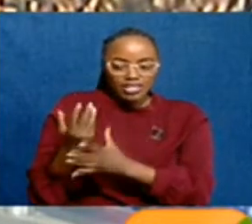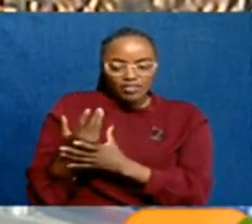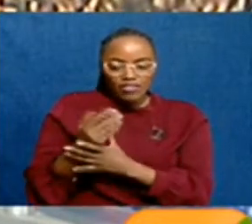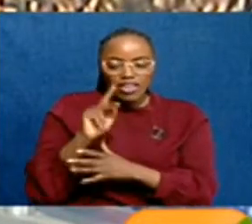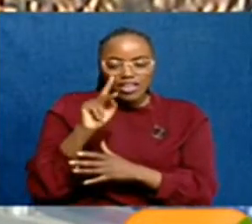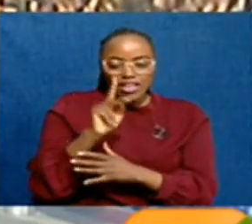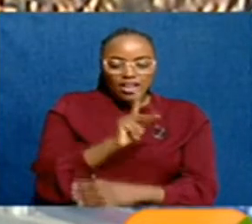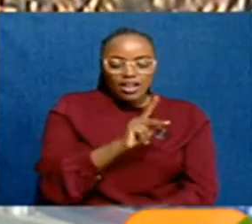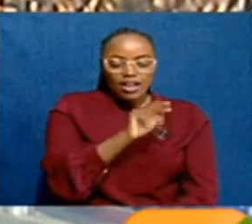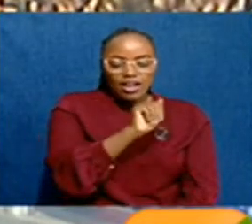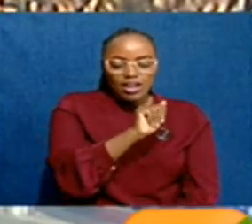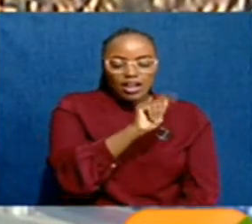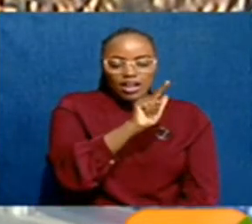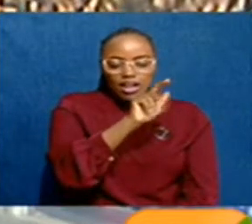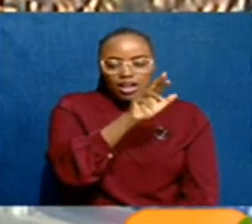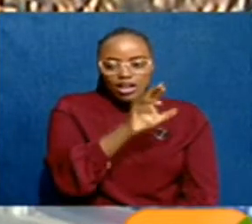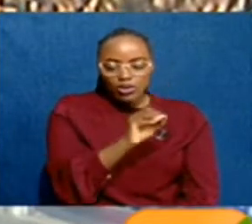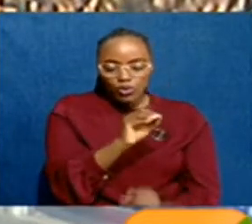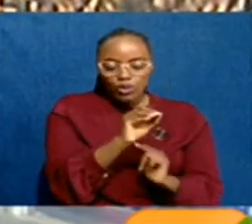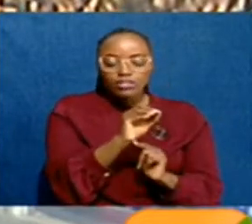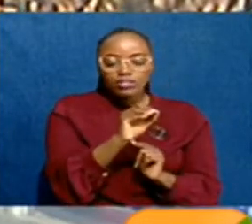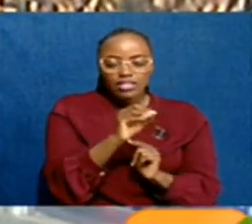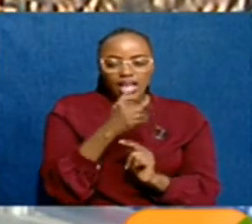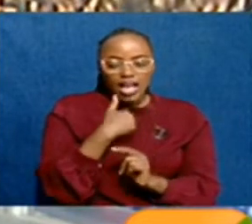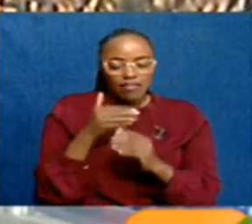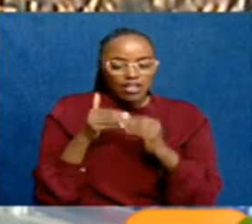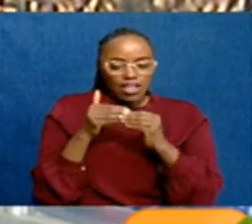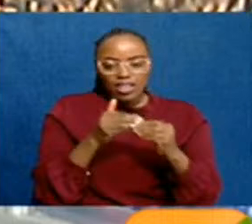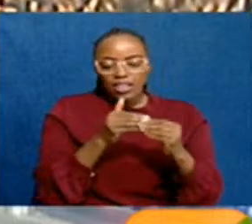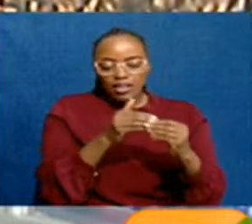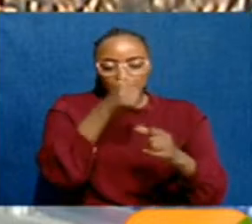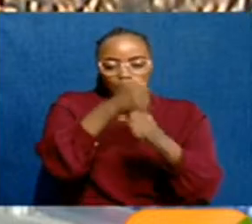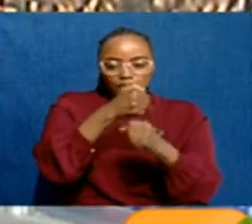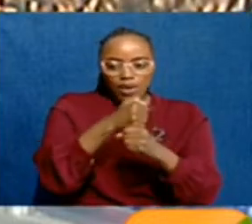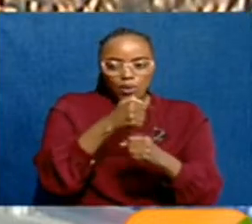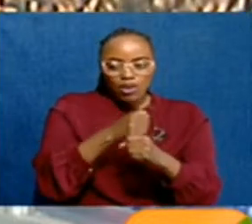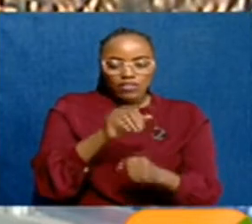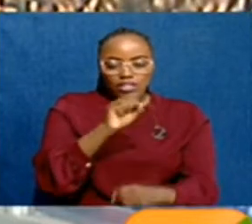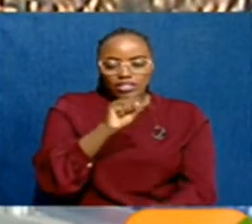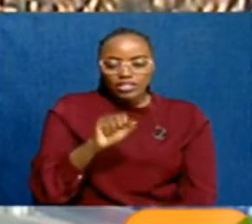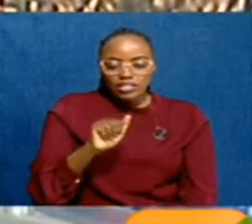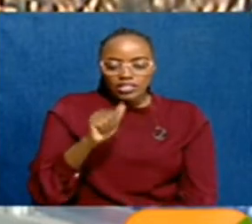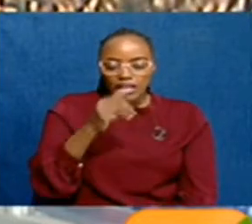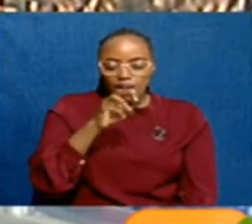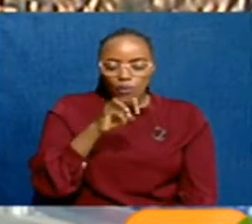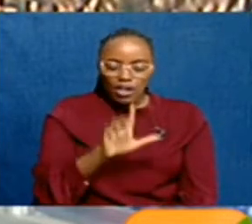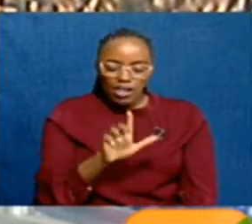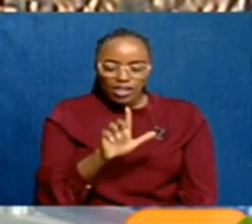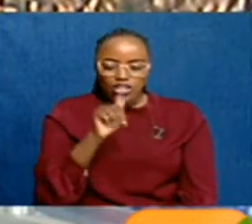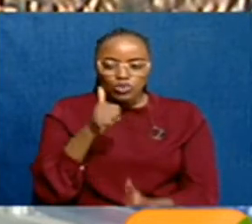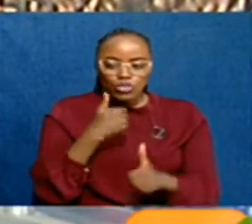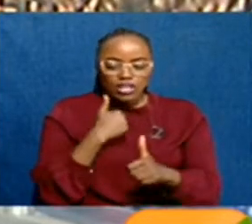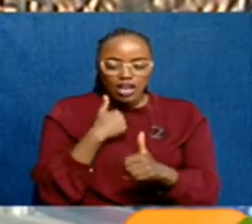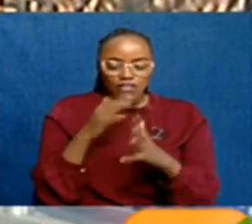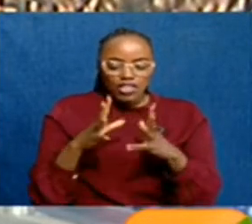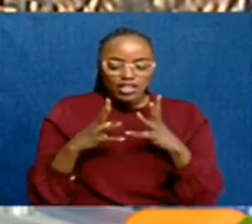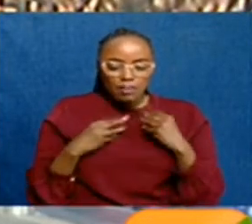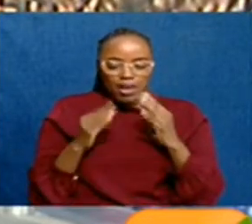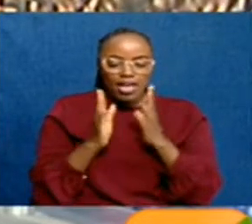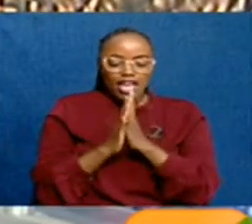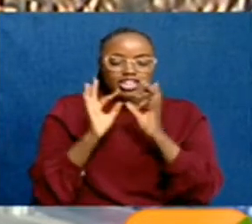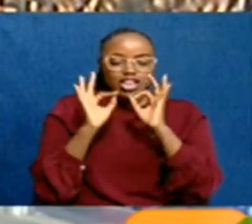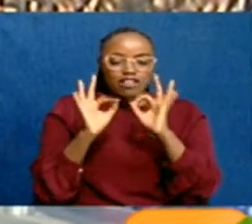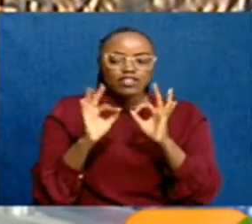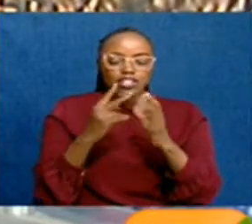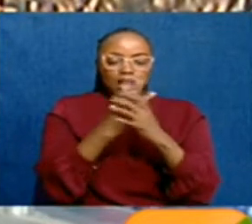Agricultural and Livestock Research Organization, KALRO, is leading the charge with the Sahiwal cattle breed, renowned for its adaptability and efficiency